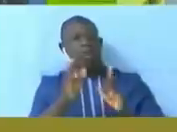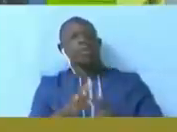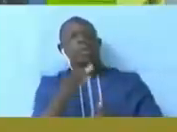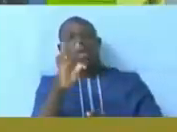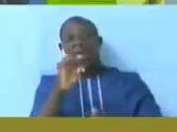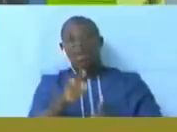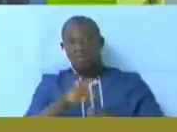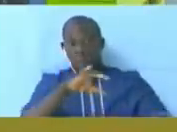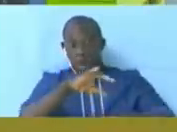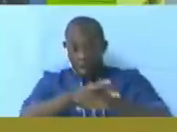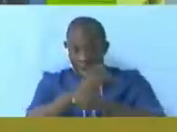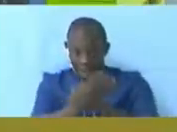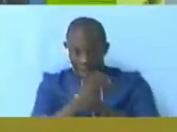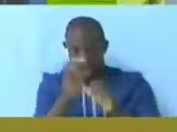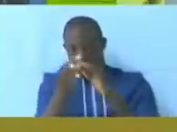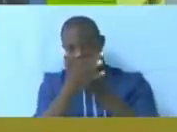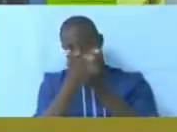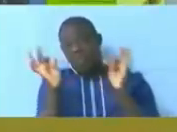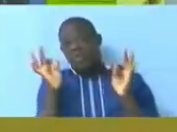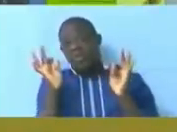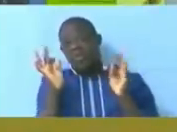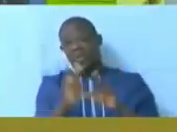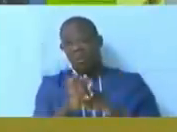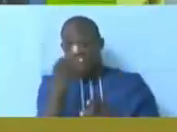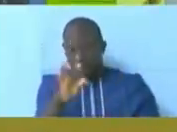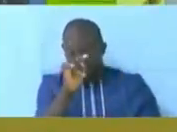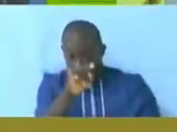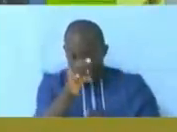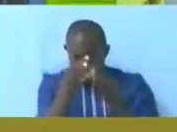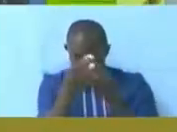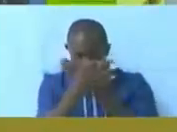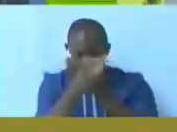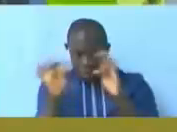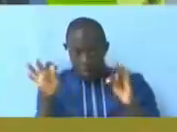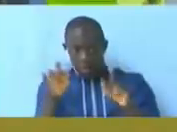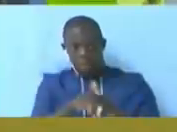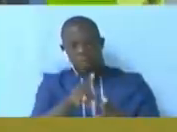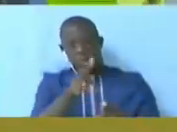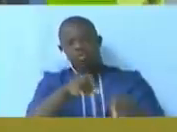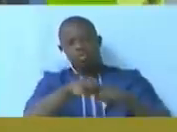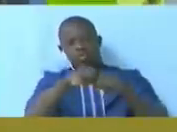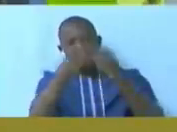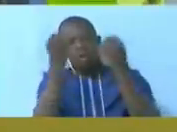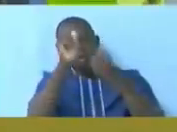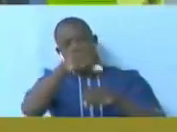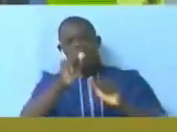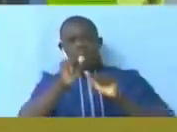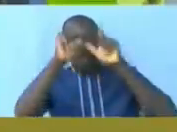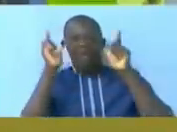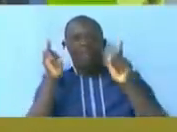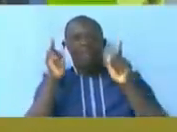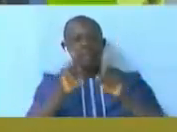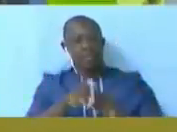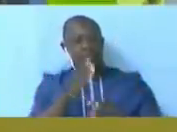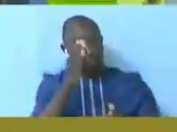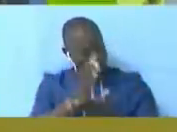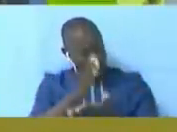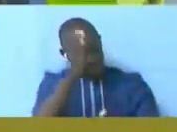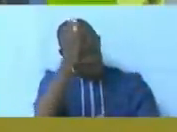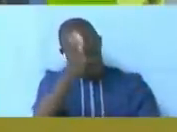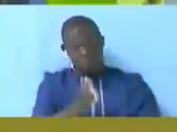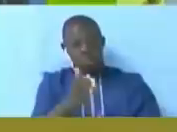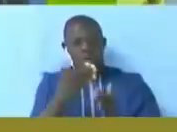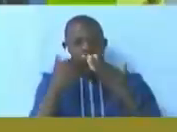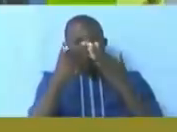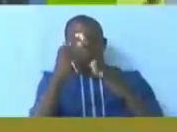said, if you arrest him, you release him. But if you release him, he will destroy your life. And that was the absolute truth.